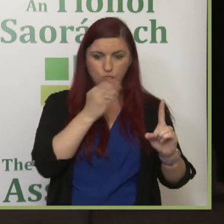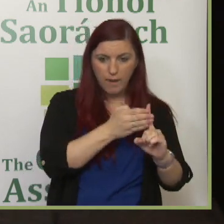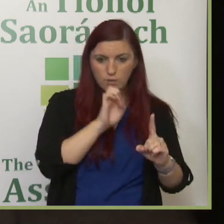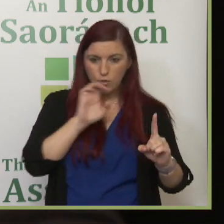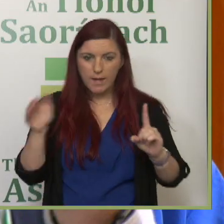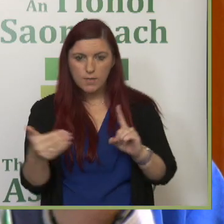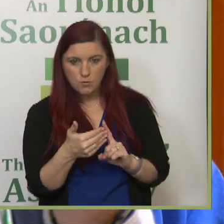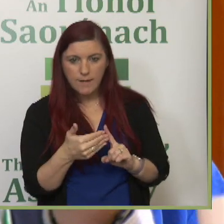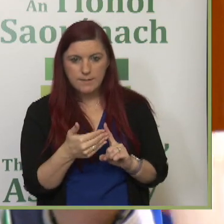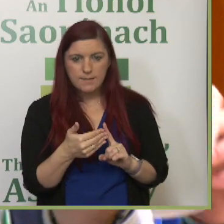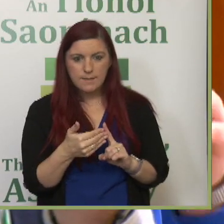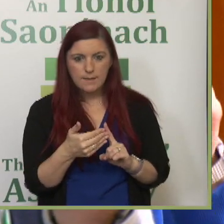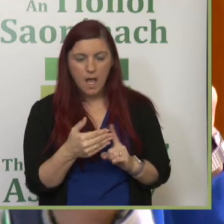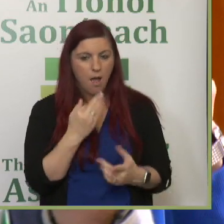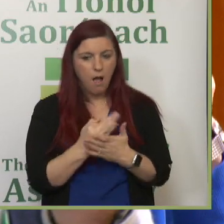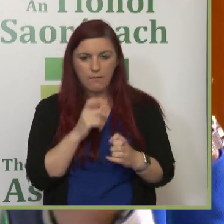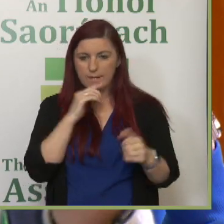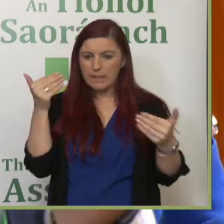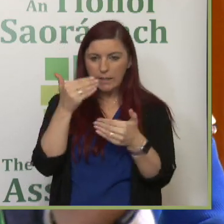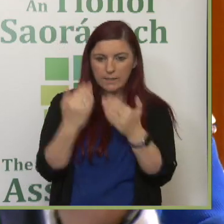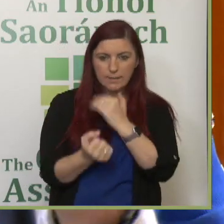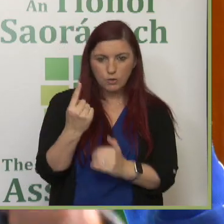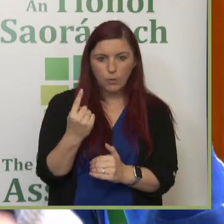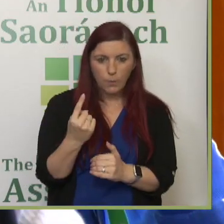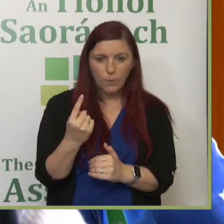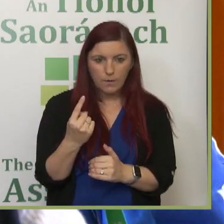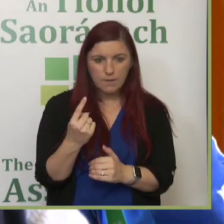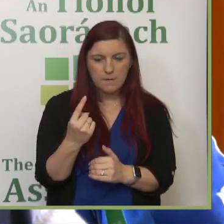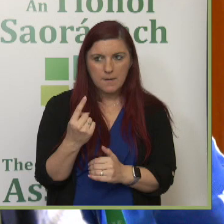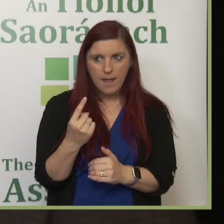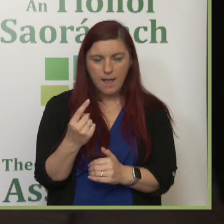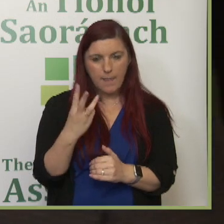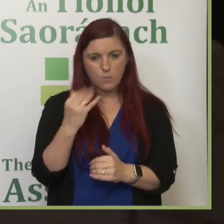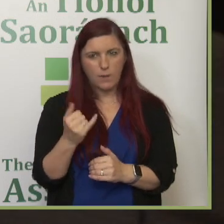ways that I think are a little bit hidden. And I think that's one of the things that you'll discover as you go through in this journey.